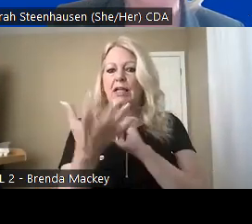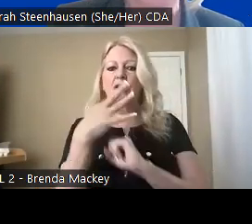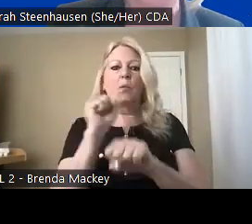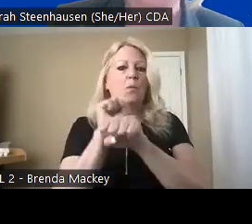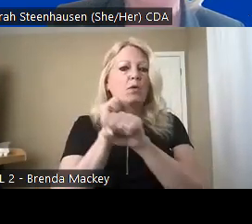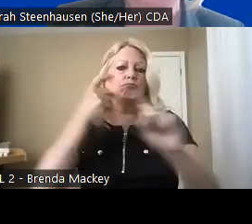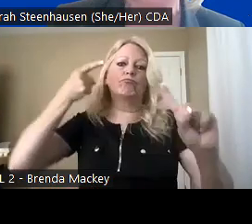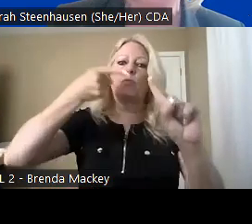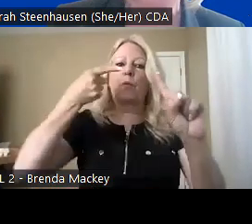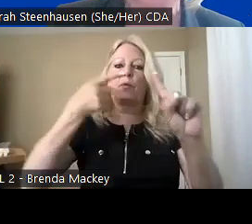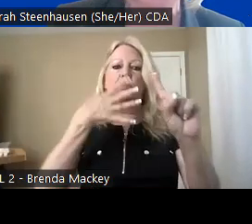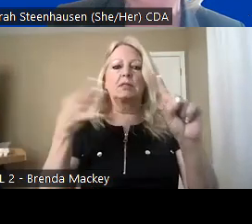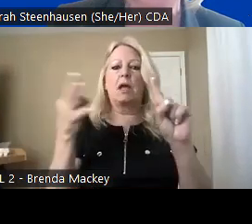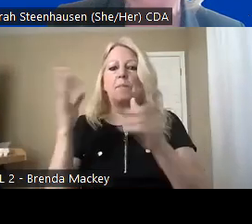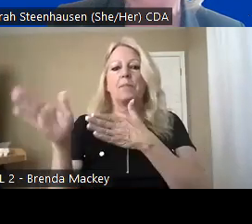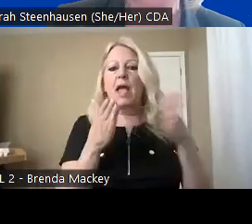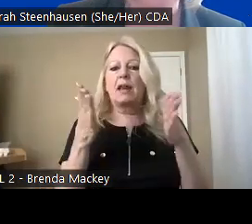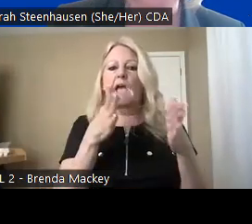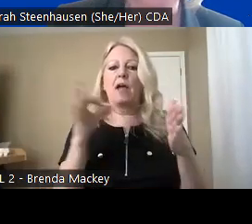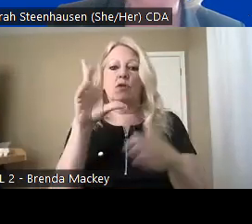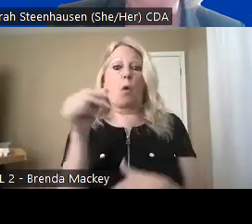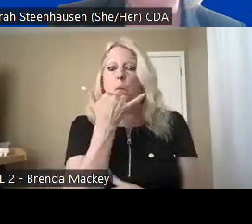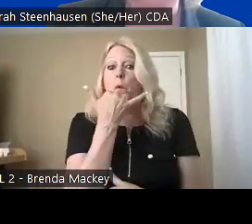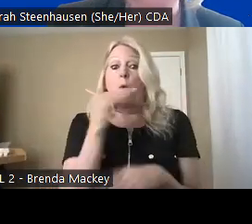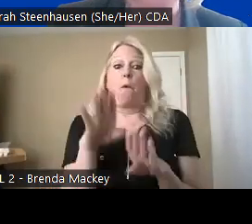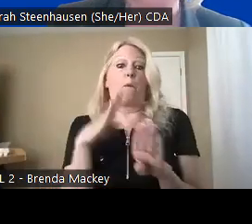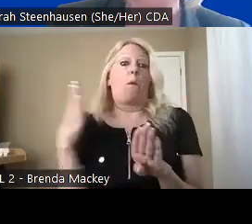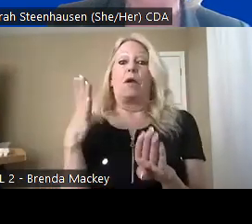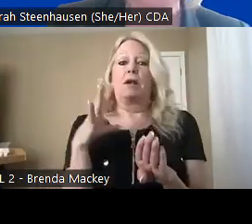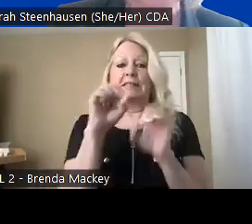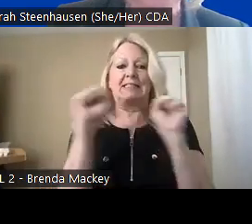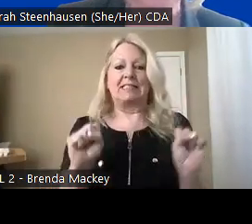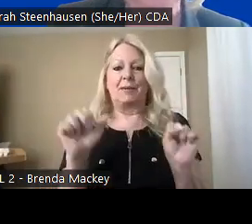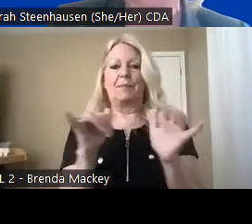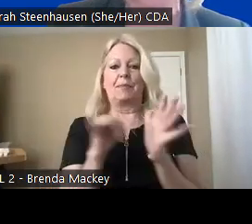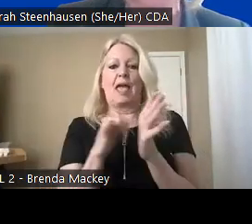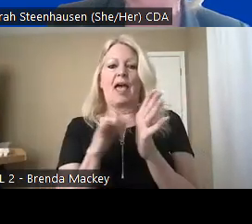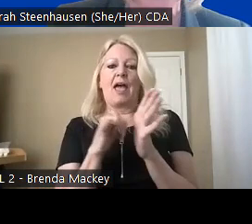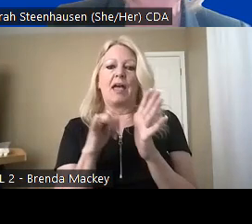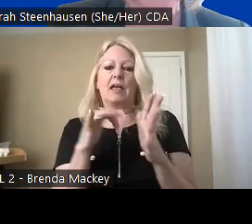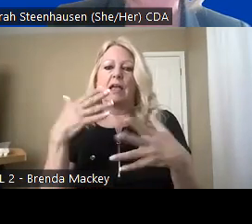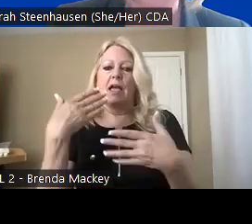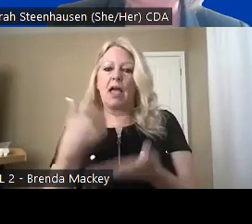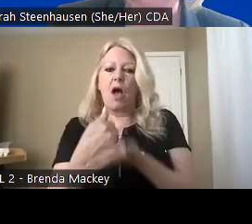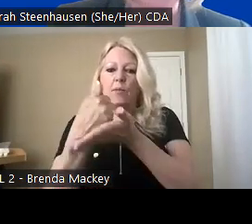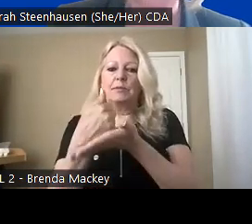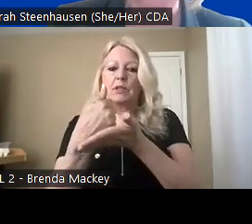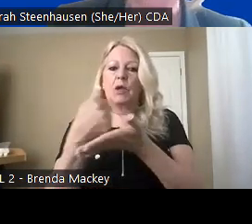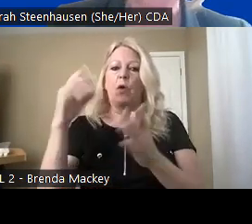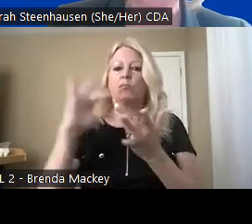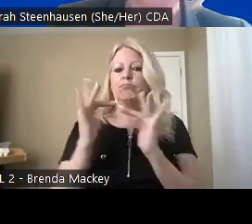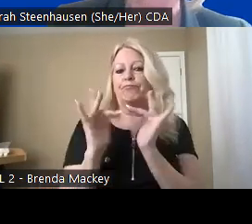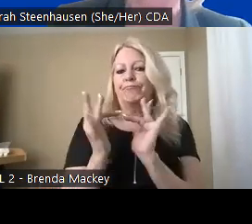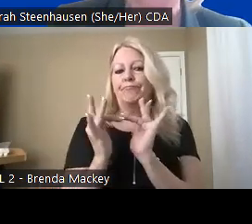a no wrong door system that includes both a consumer-facing web portal that's statewide, spanning